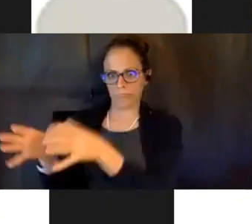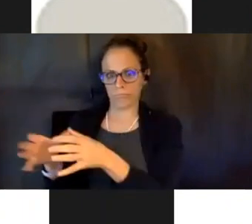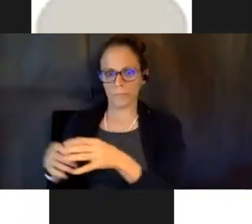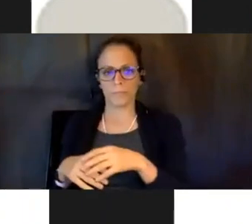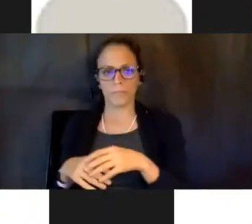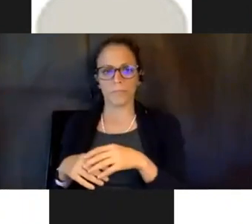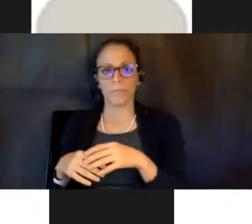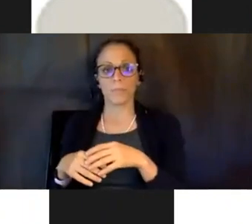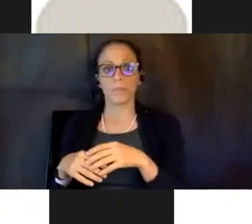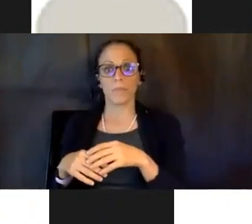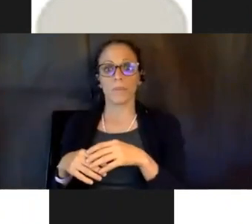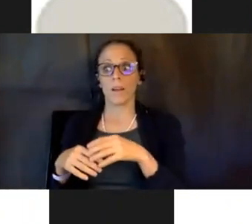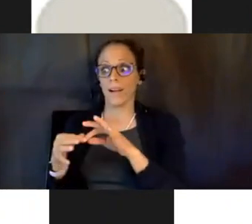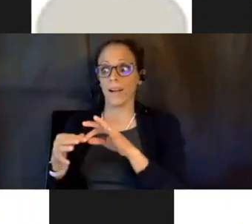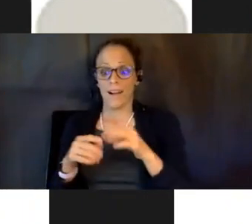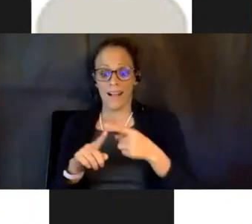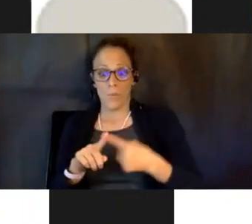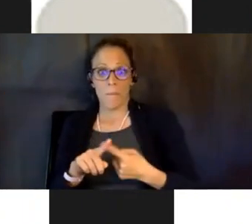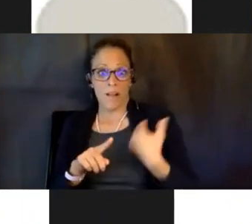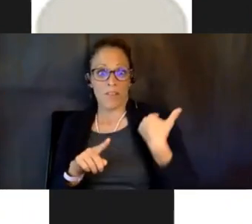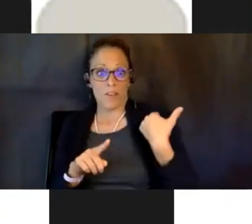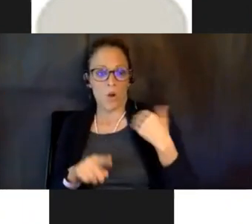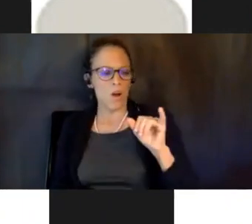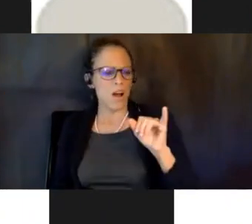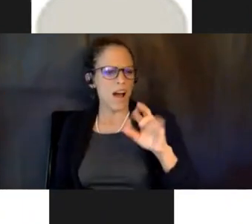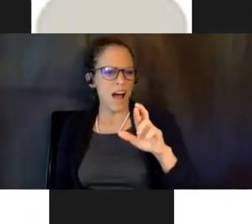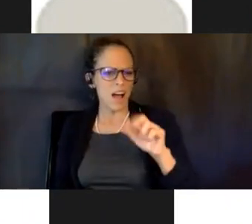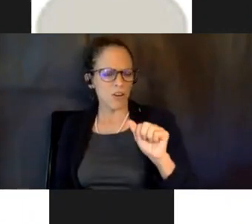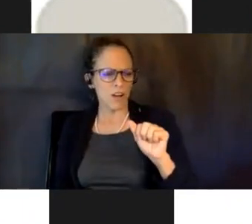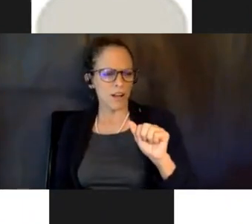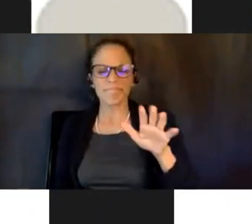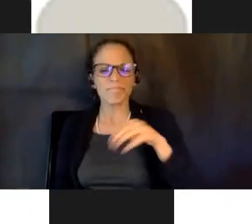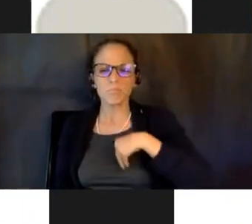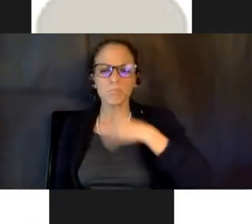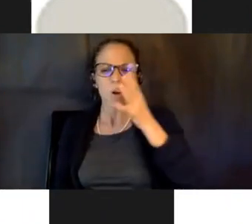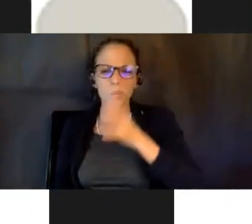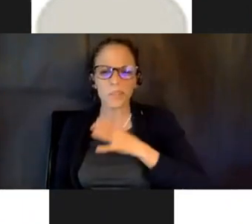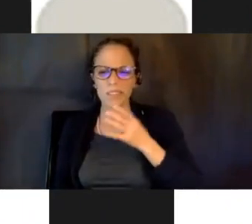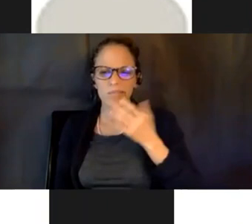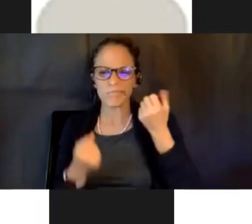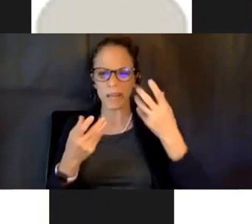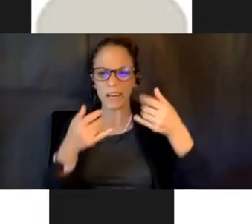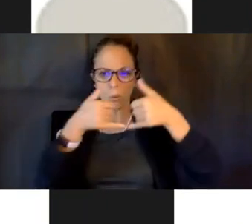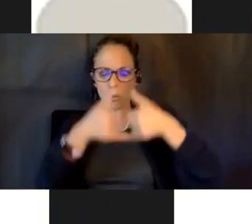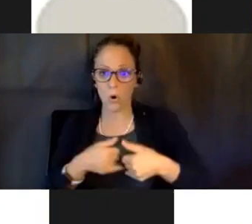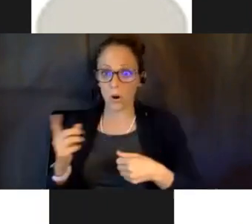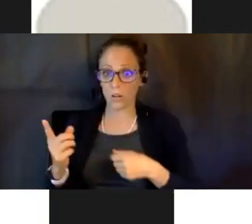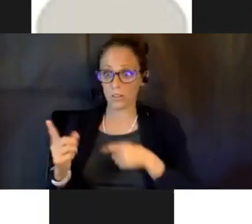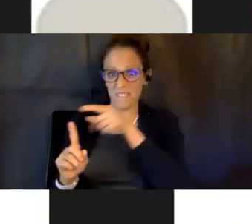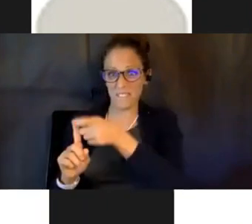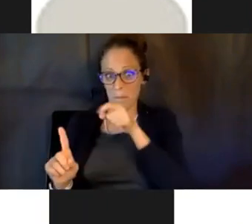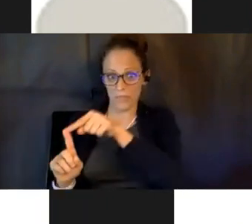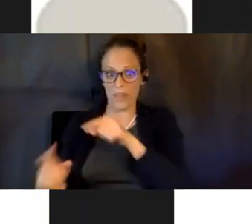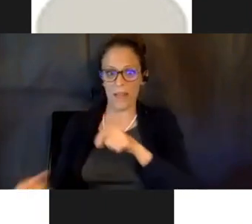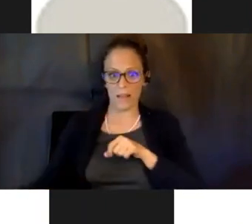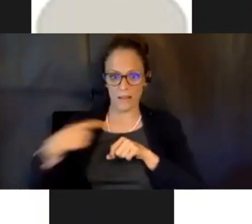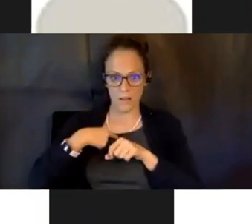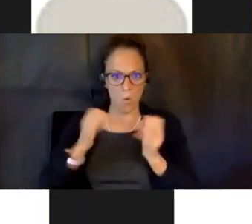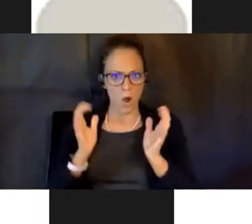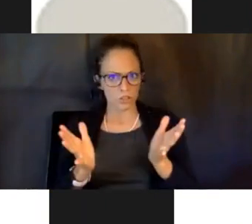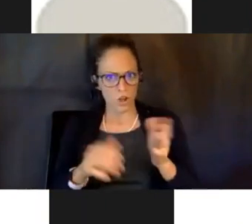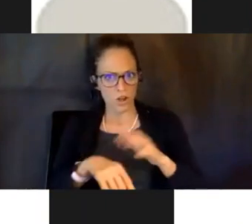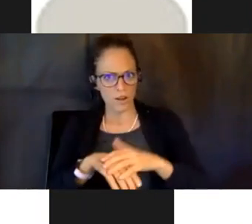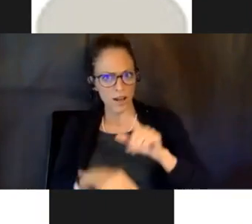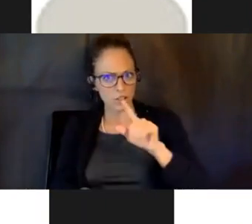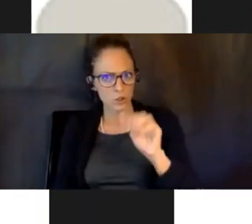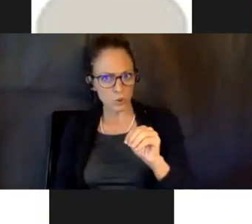filmmaker, Irene Taylor, who's a white woman, she's won Emmys, Oscar nominated, reached out to me. And she said, I'd love to talk with you on Zoom. And she told me that, you